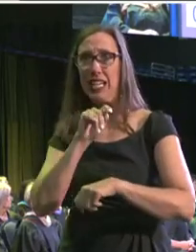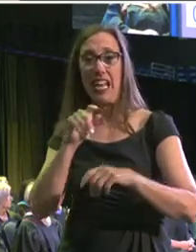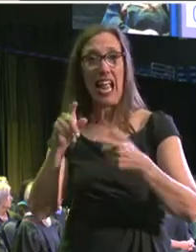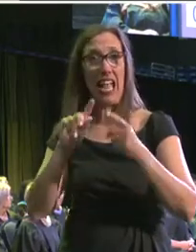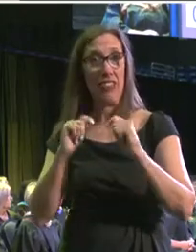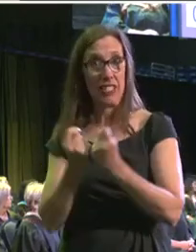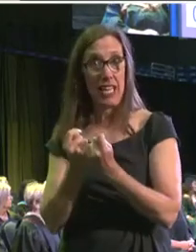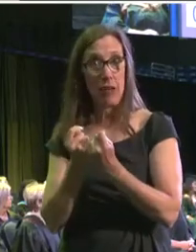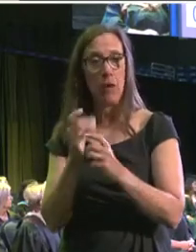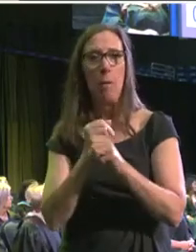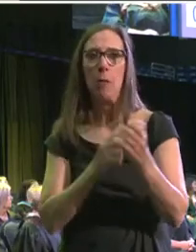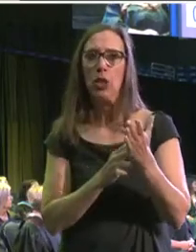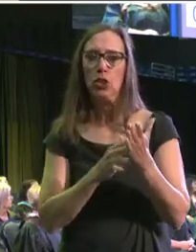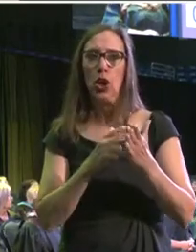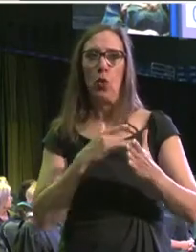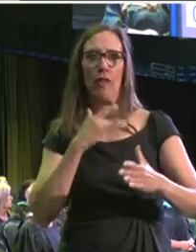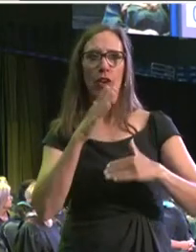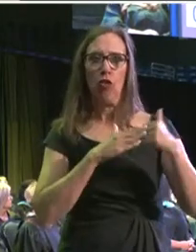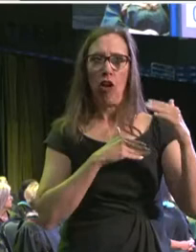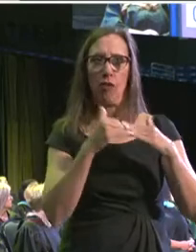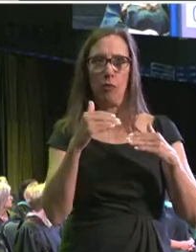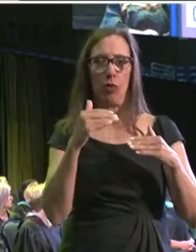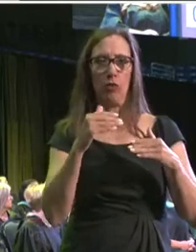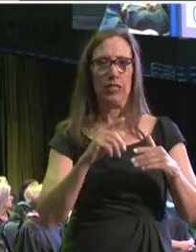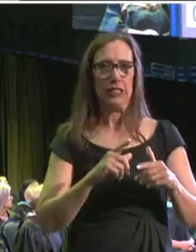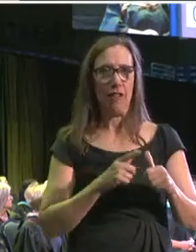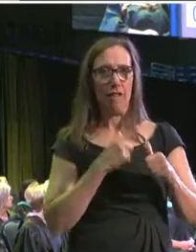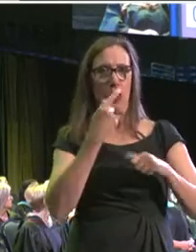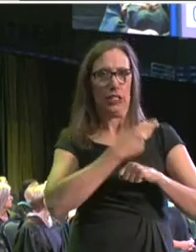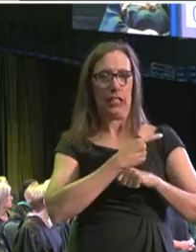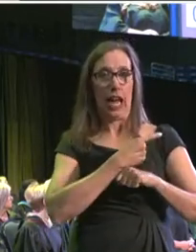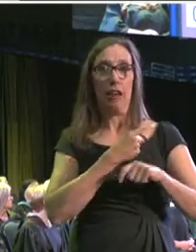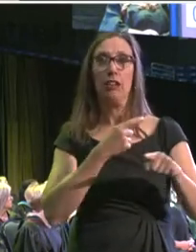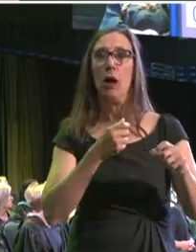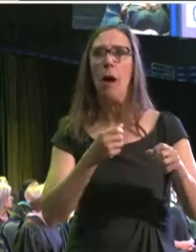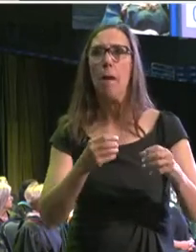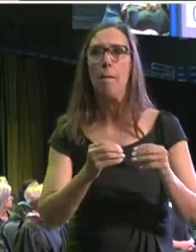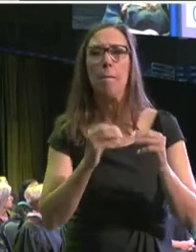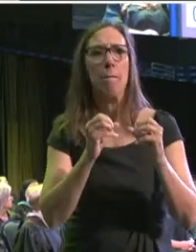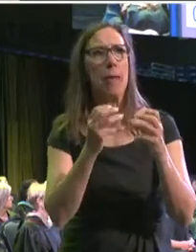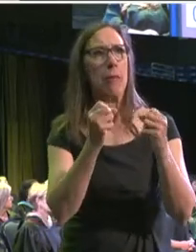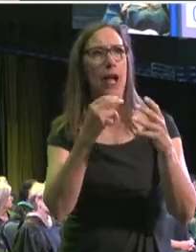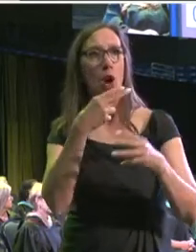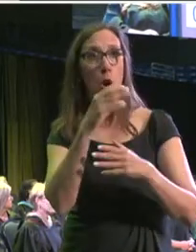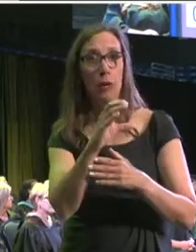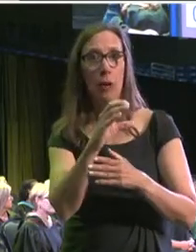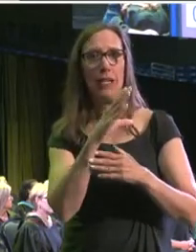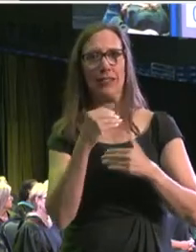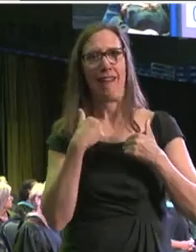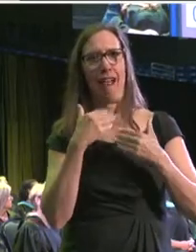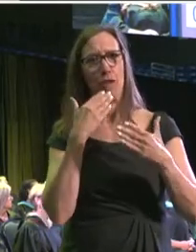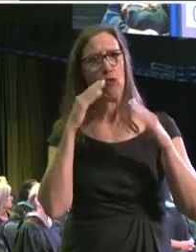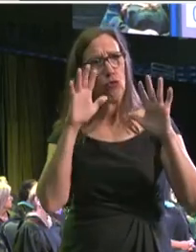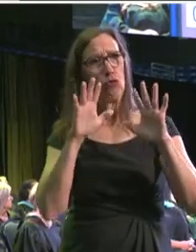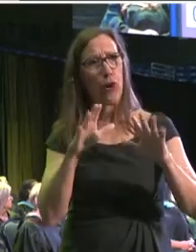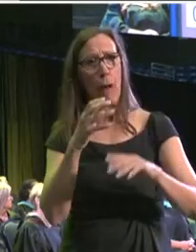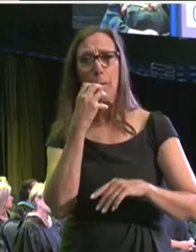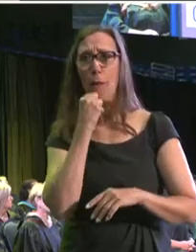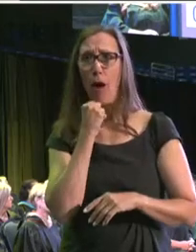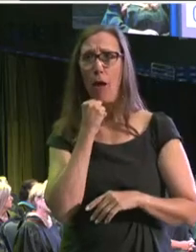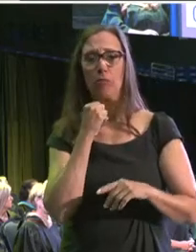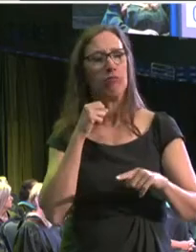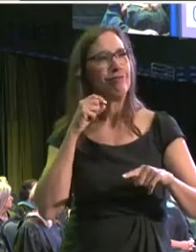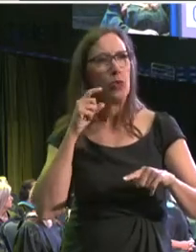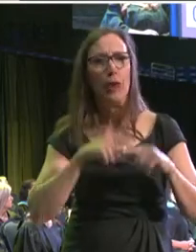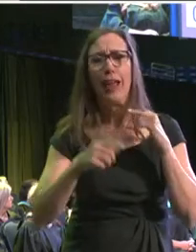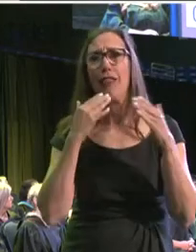made sure to make us feel at home since day one, from hosting multiple homecomings all the way to allowing us to having a great prom. We could